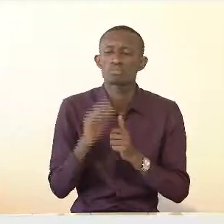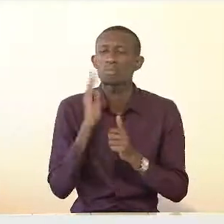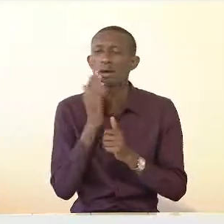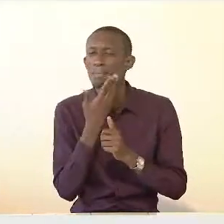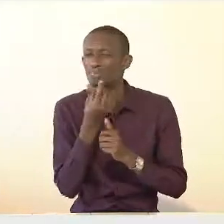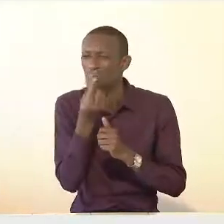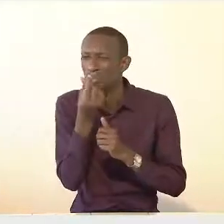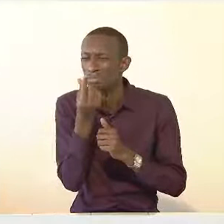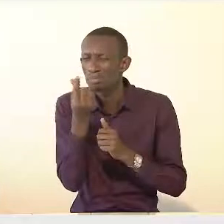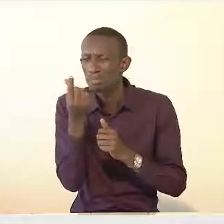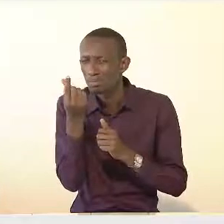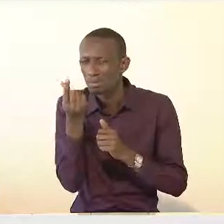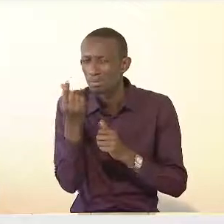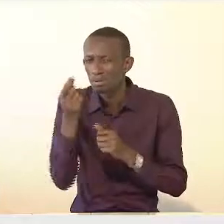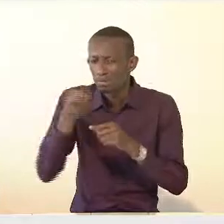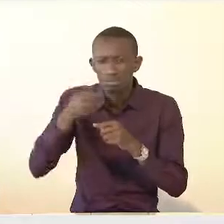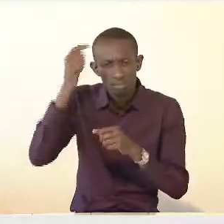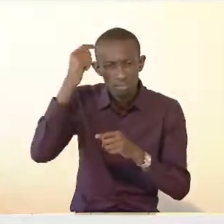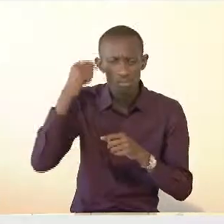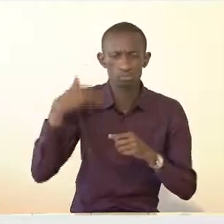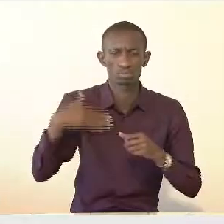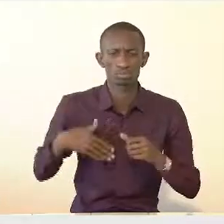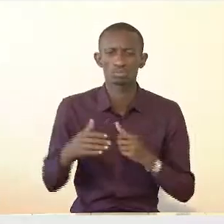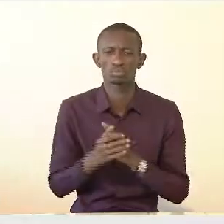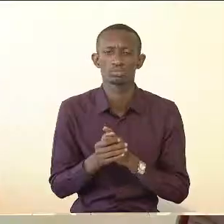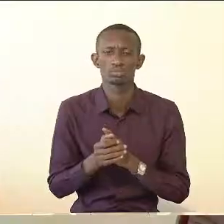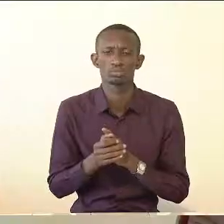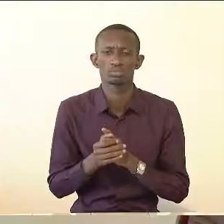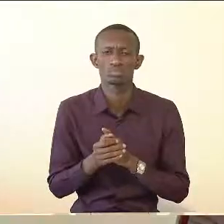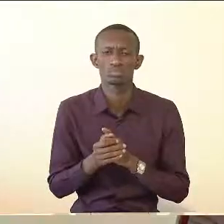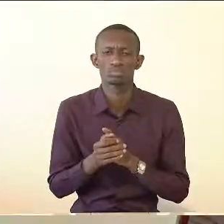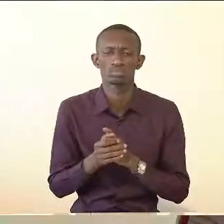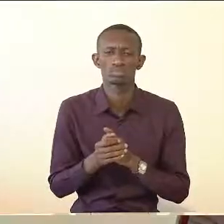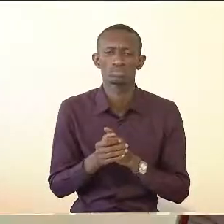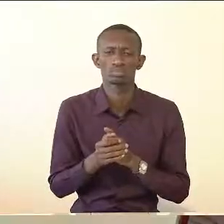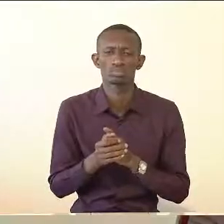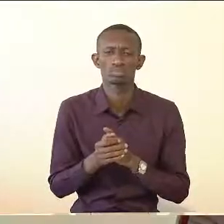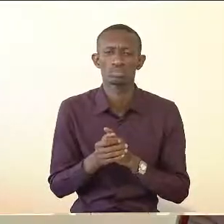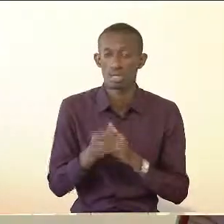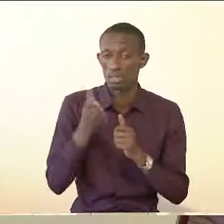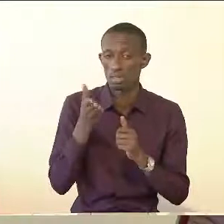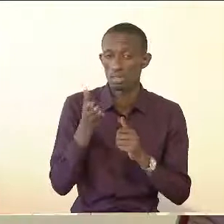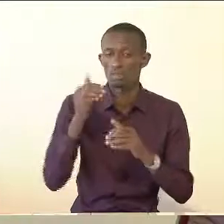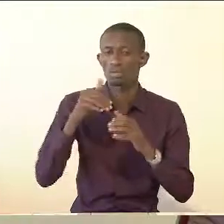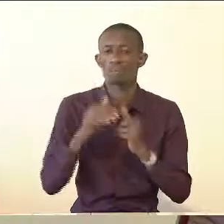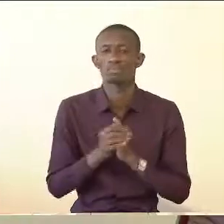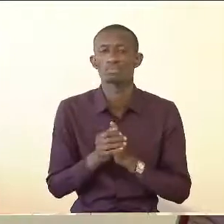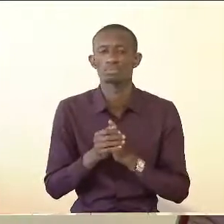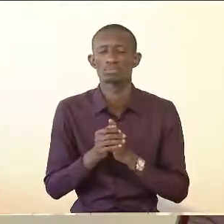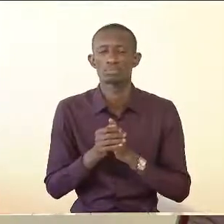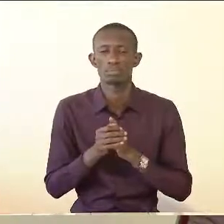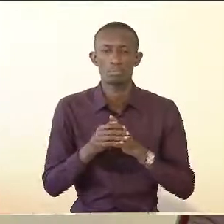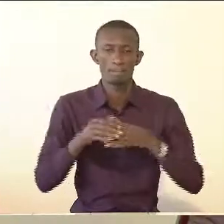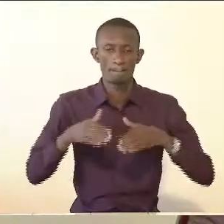is produced by adrenaline gland, you know adrenaline gland is located at the summit of the kidney. And once that hormone is